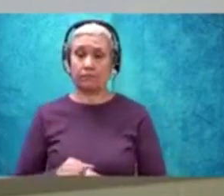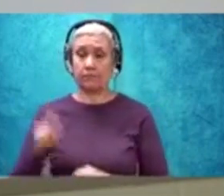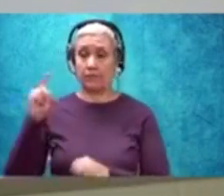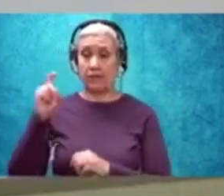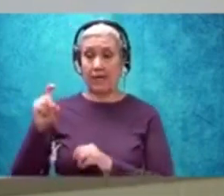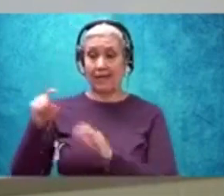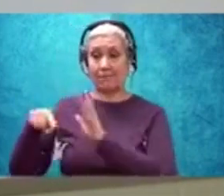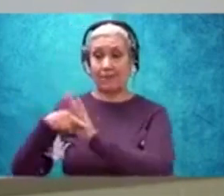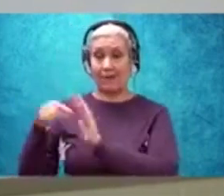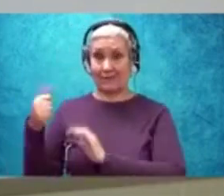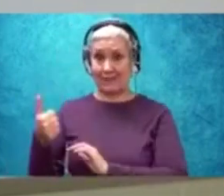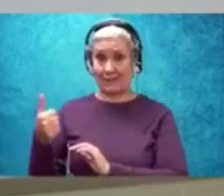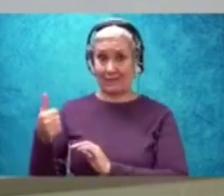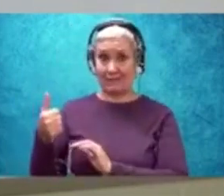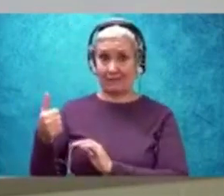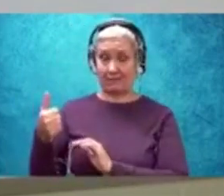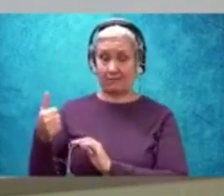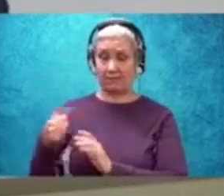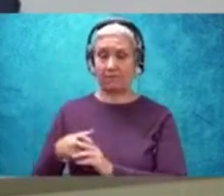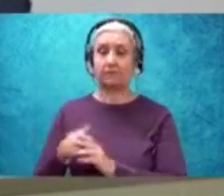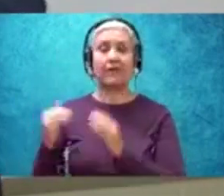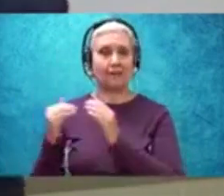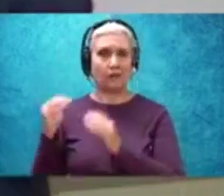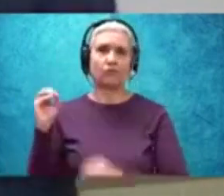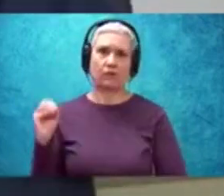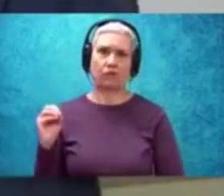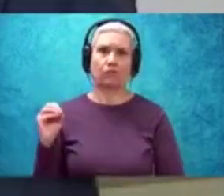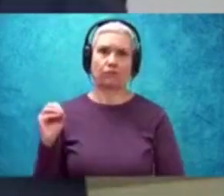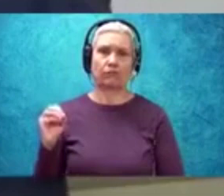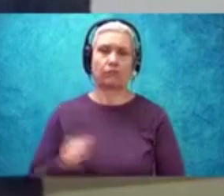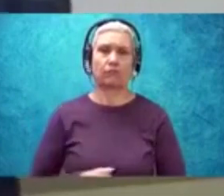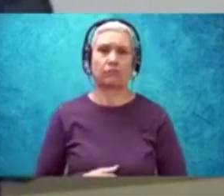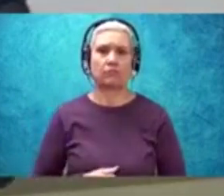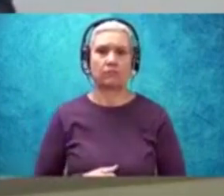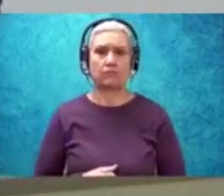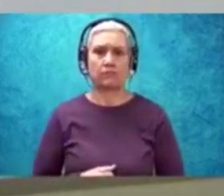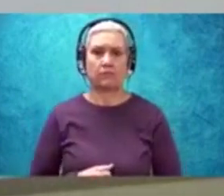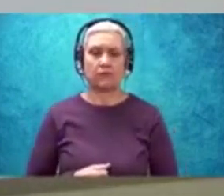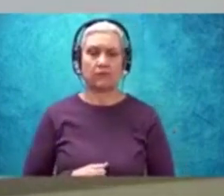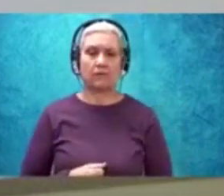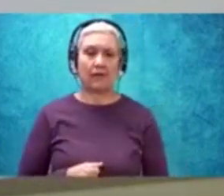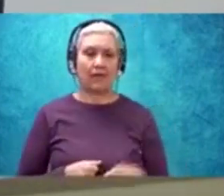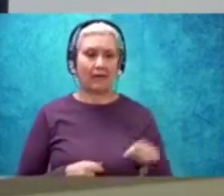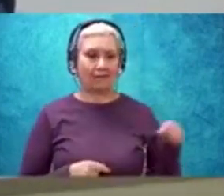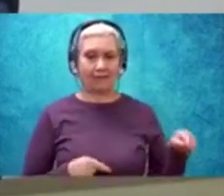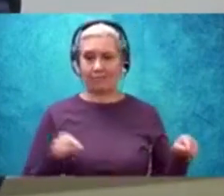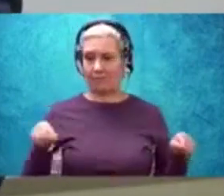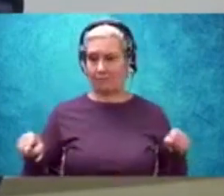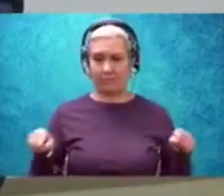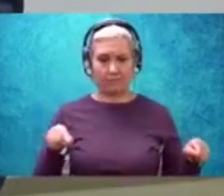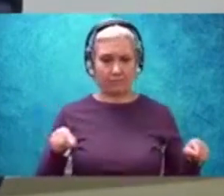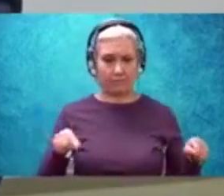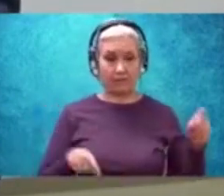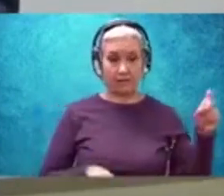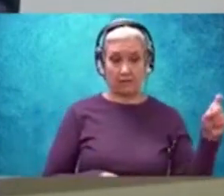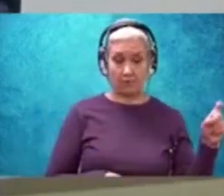x minus 10 is equal to 0. So if I'm looking at these two situations, x